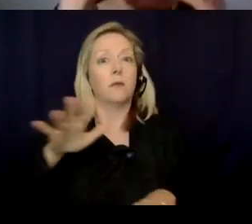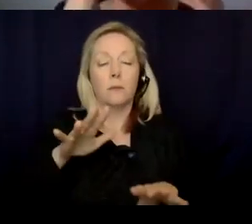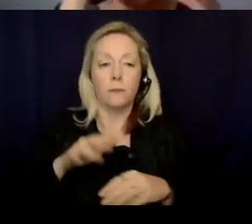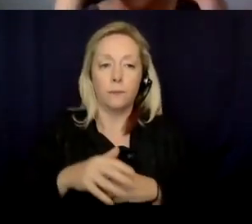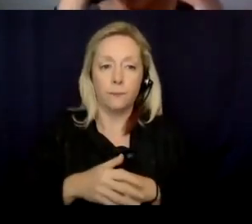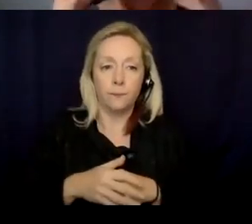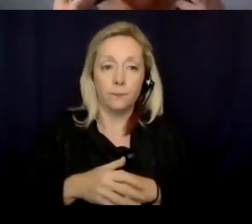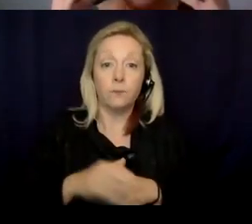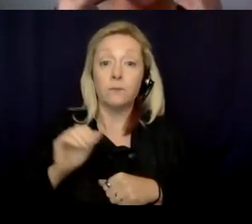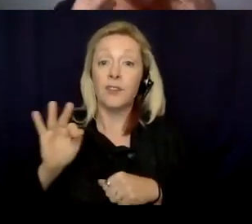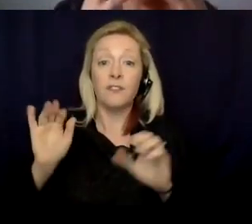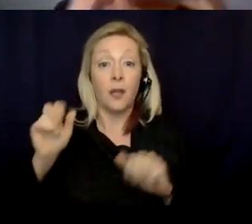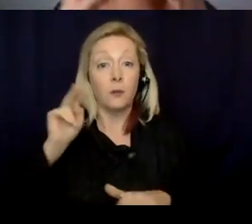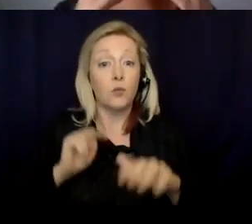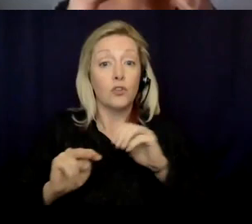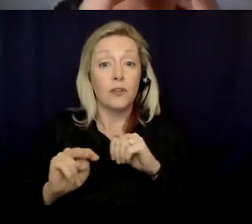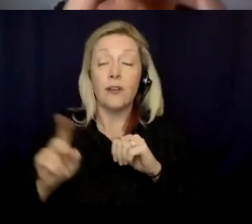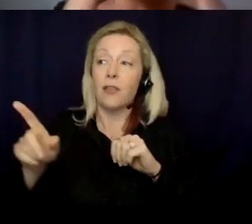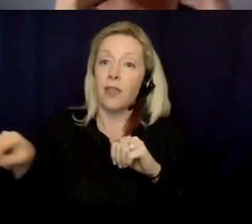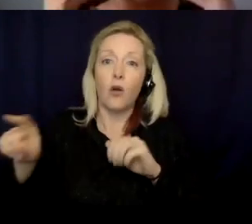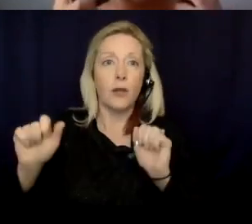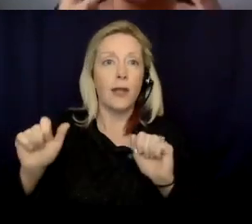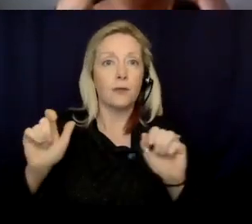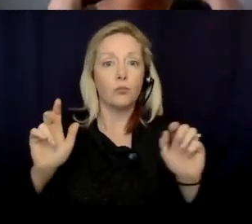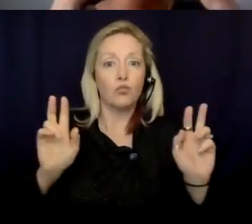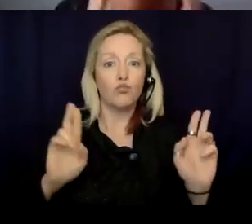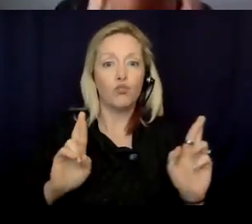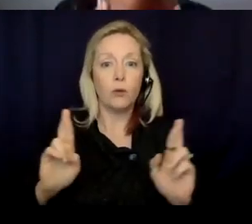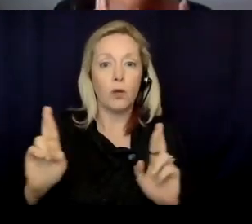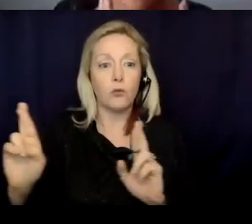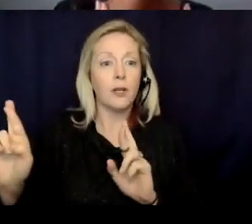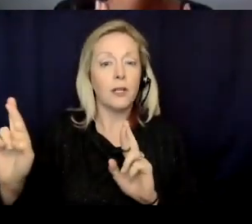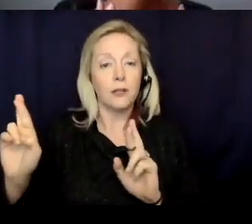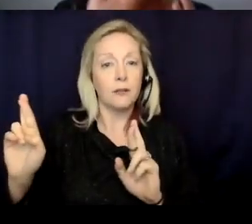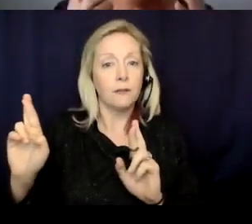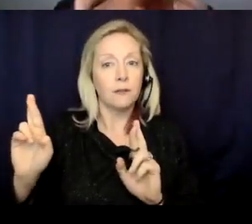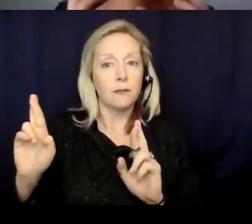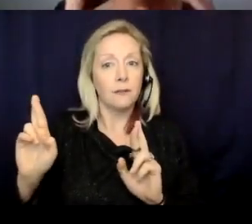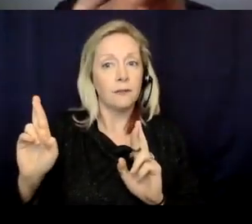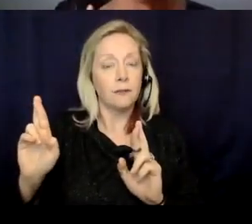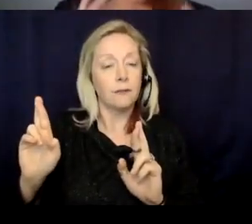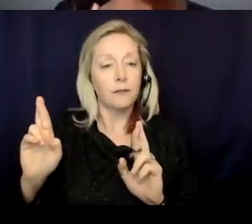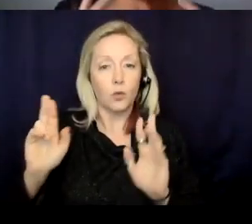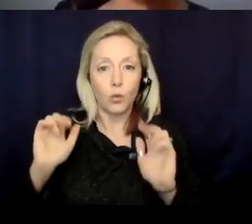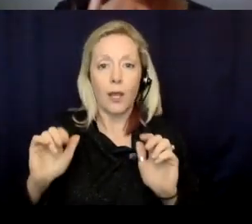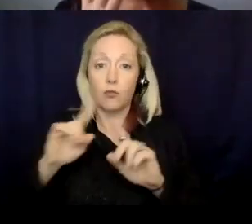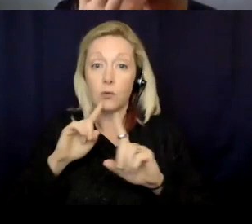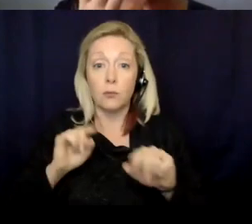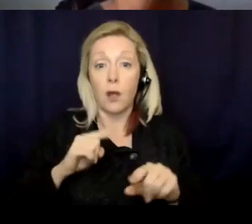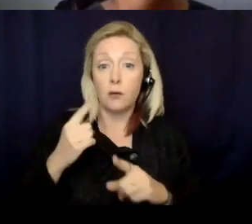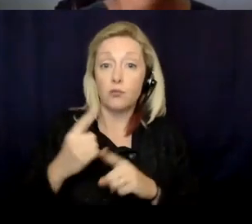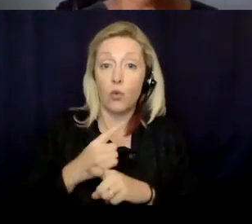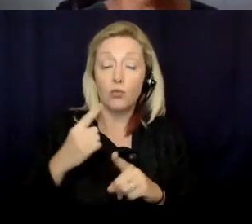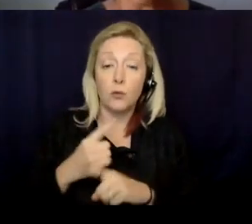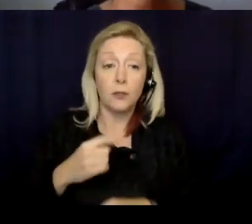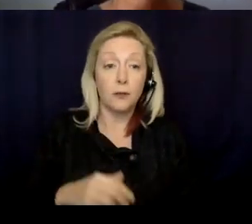to get emotionally, spiritually, whatever you want to call it, all together so that they can respond in the